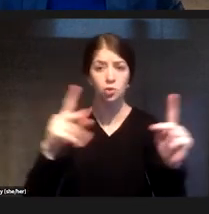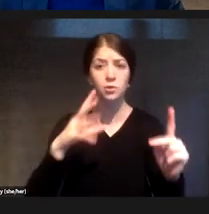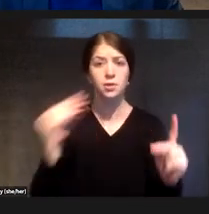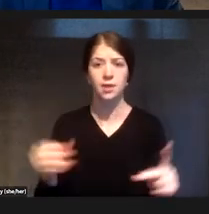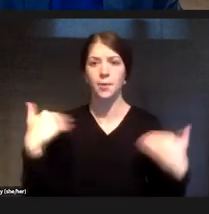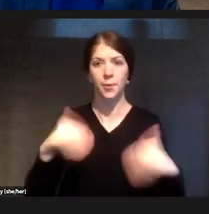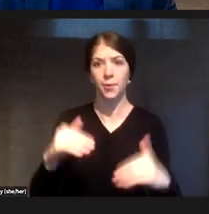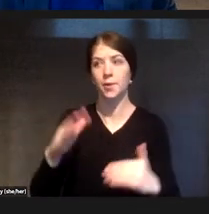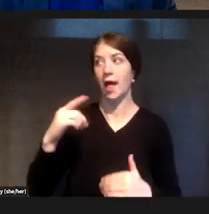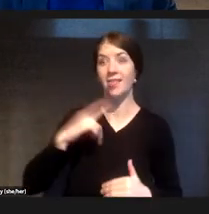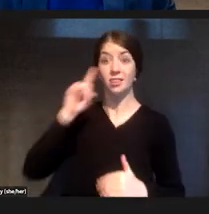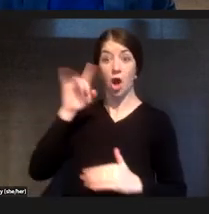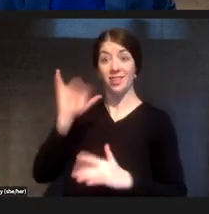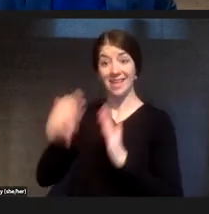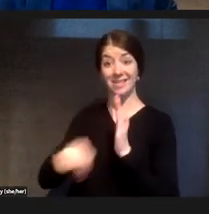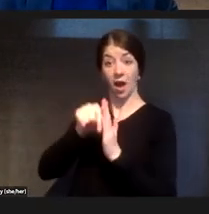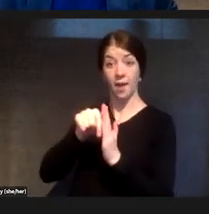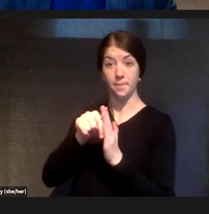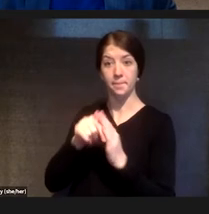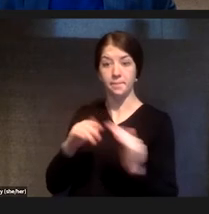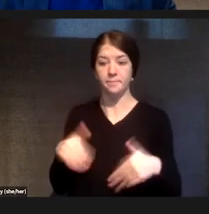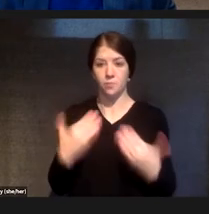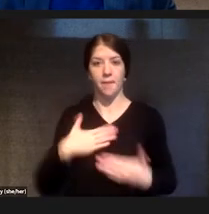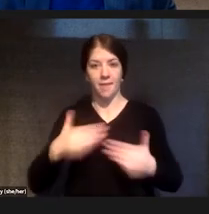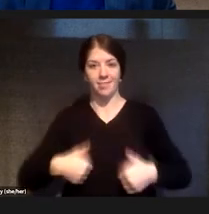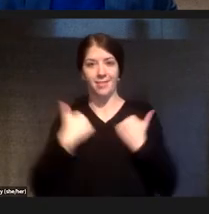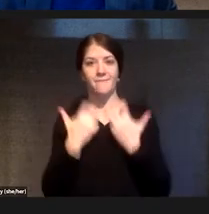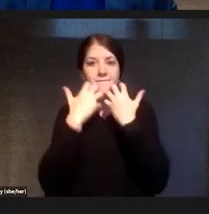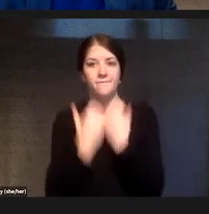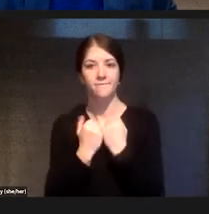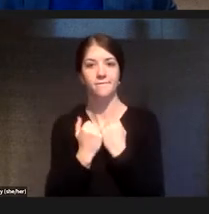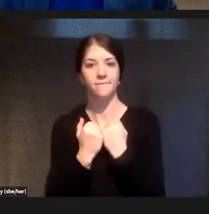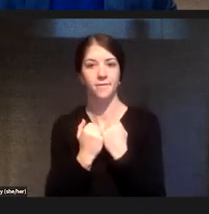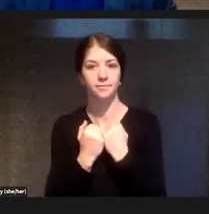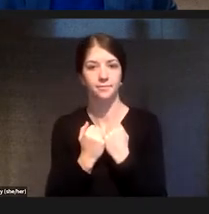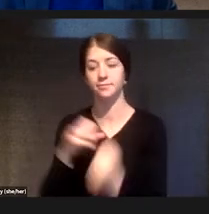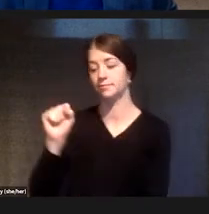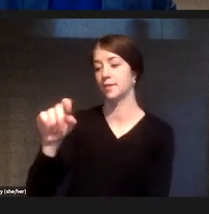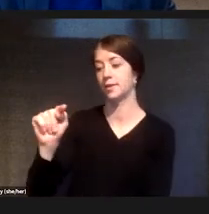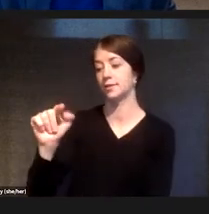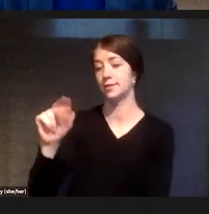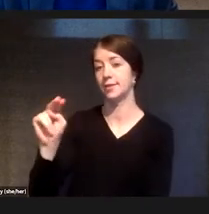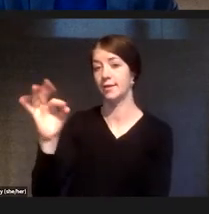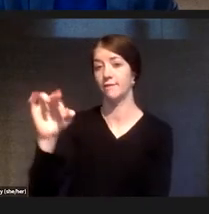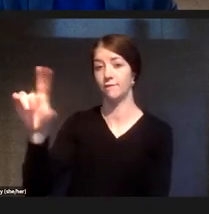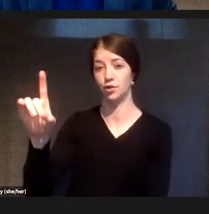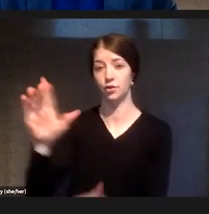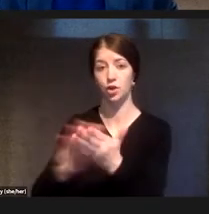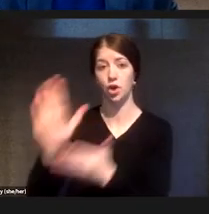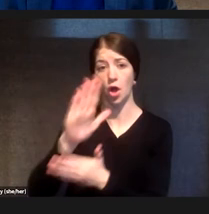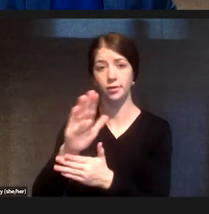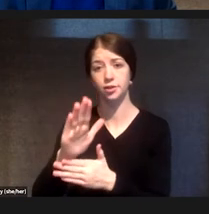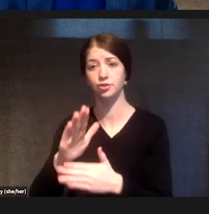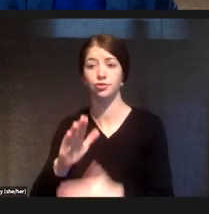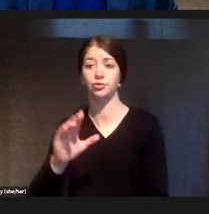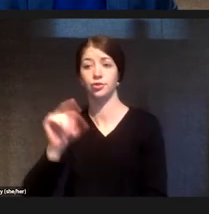life value. The images that I'm showing here are from me during my Stanford college days, running track and field, triple jumping into the sand